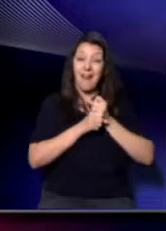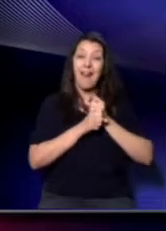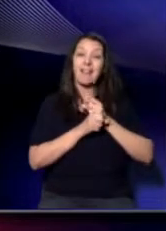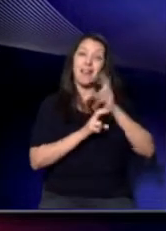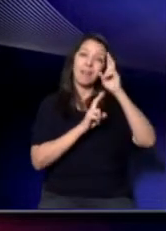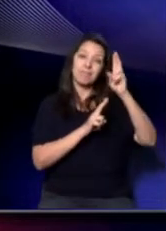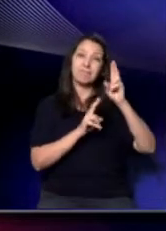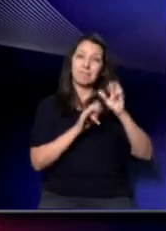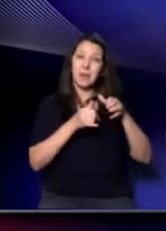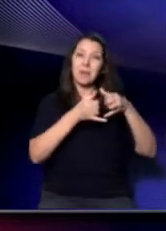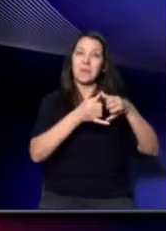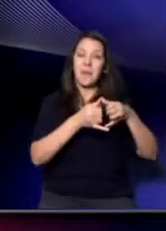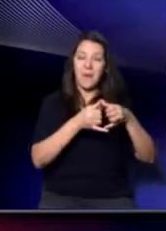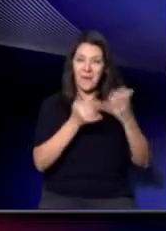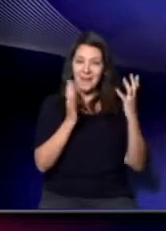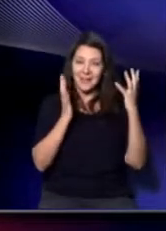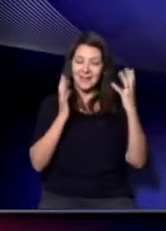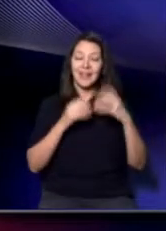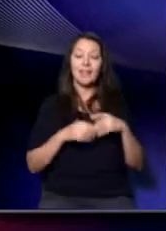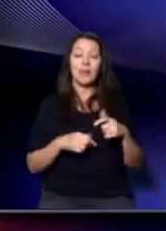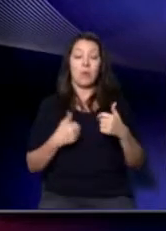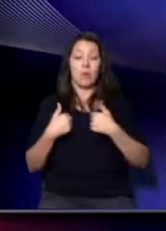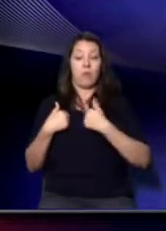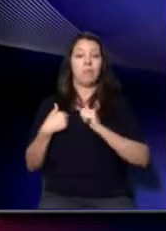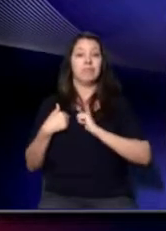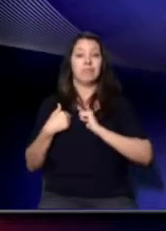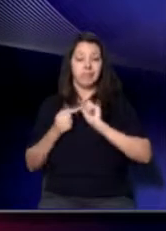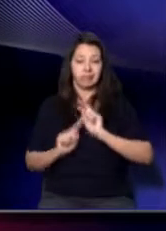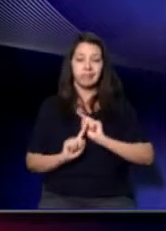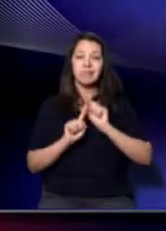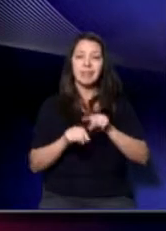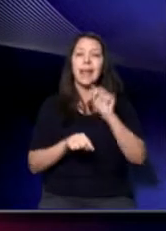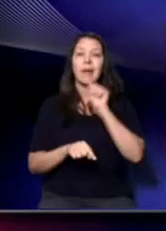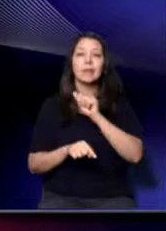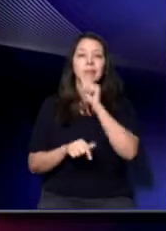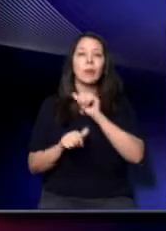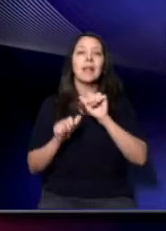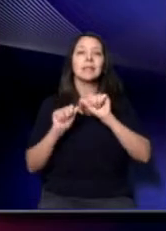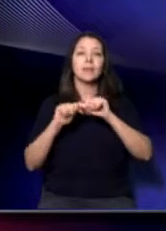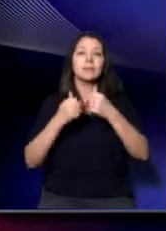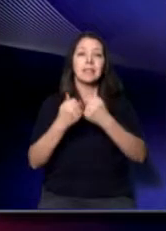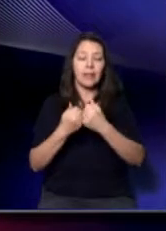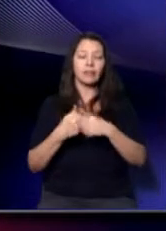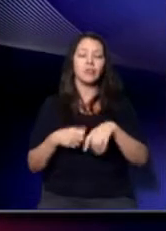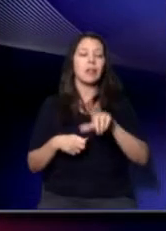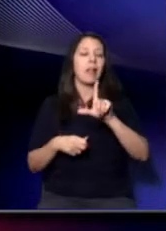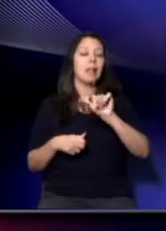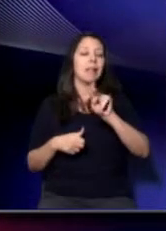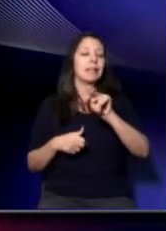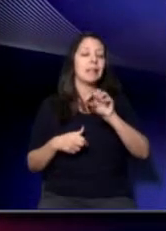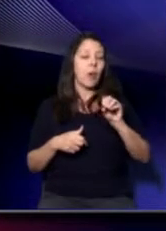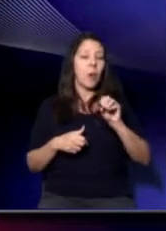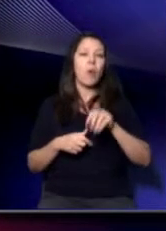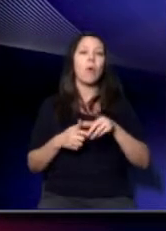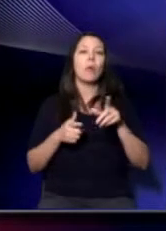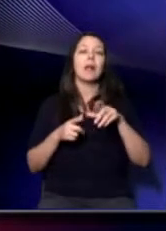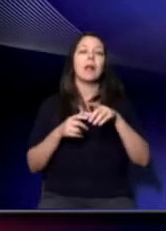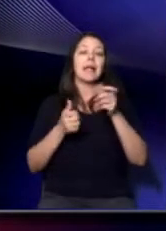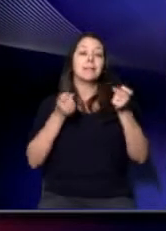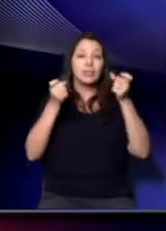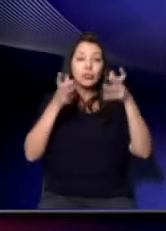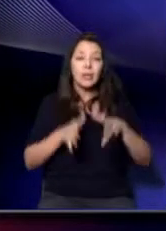I also had the opportunity to attend the Arizona Association of Latino Administrators and Superintendents this past